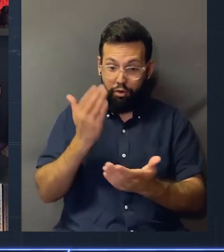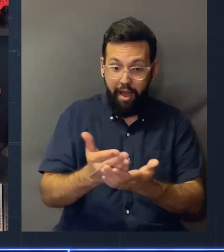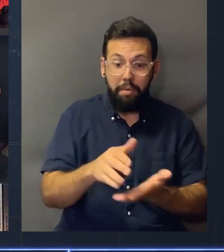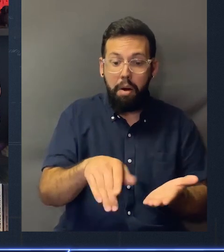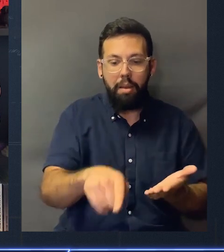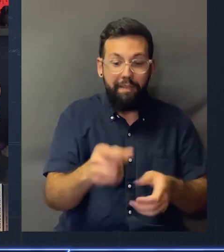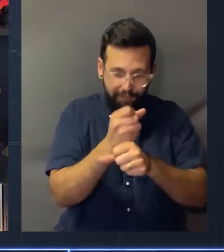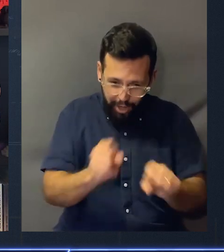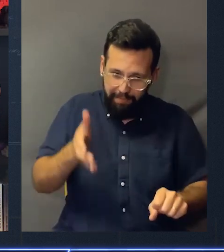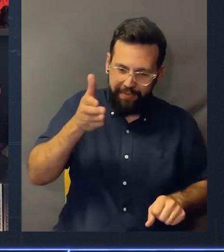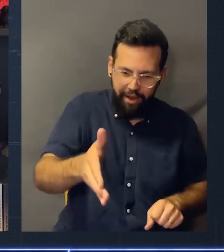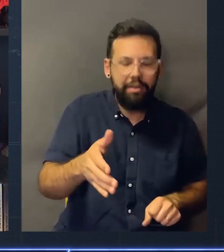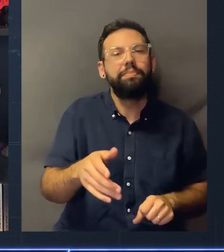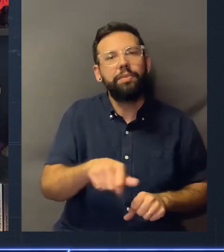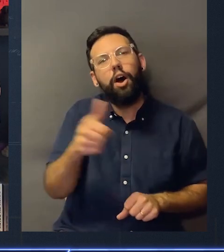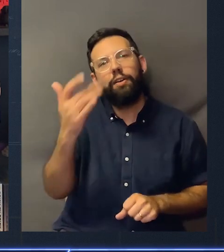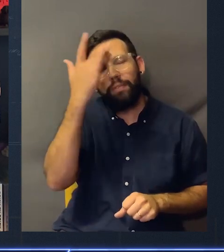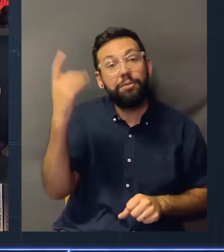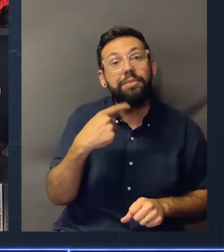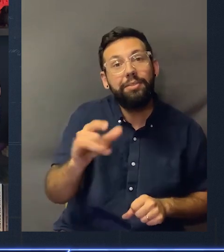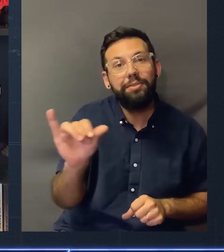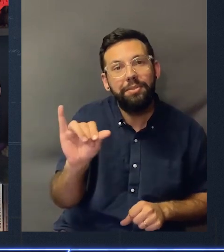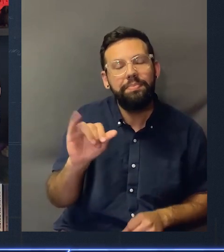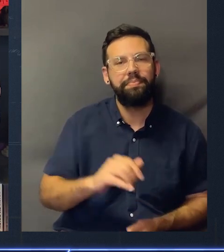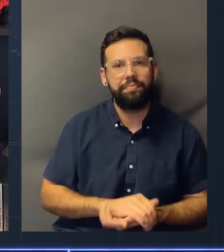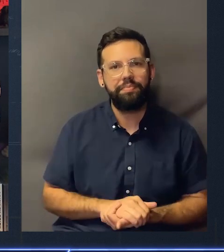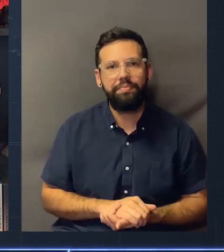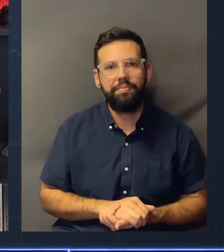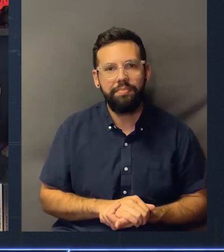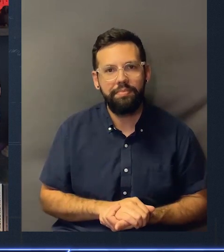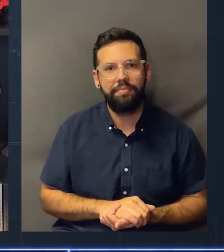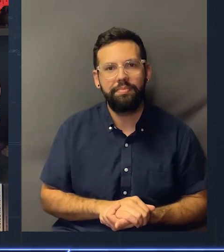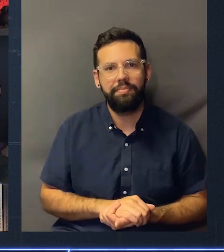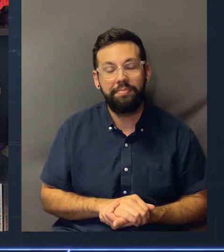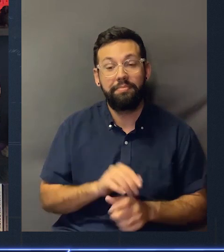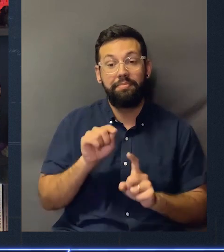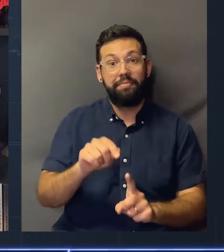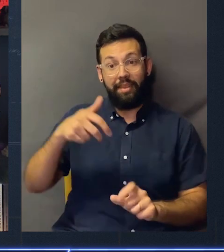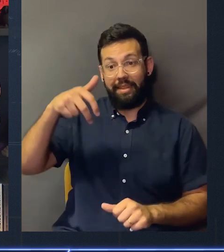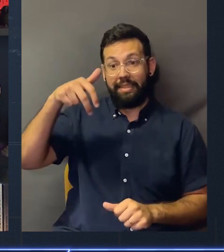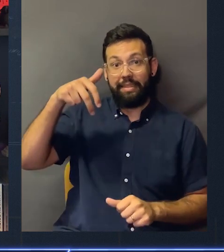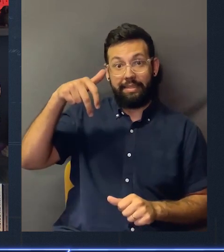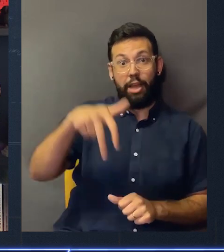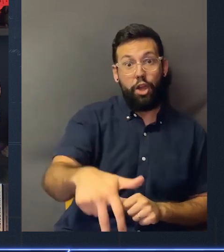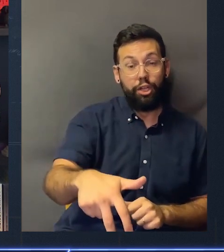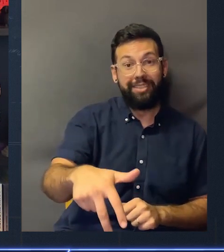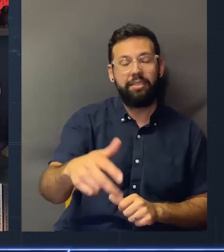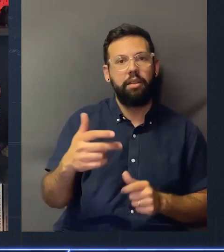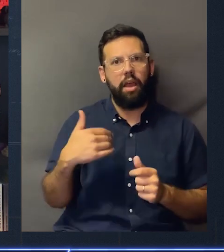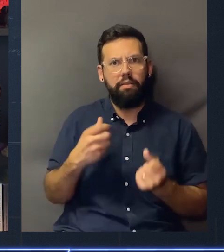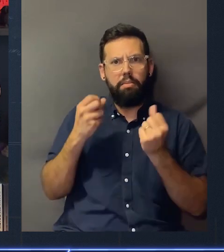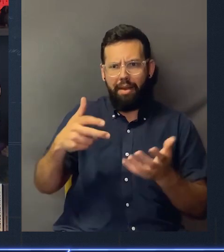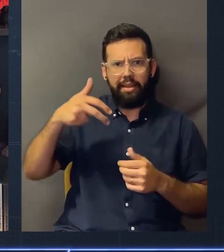Death. Oh, I actually forgot to tell you the worst part. There's several dozen of these really, really tall stairs.